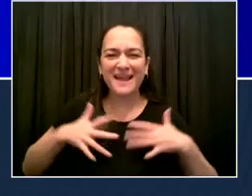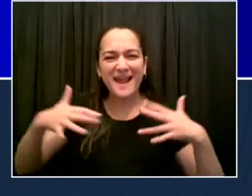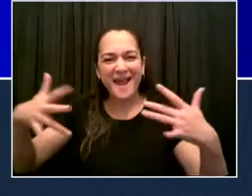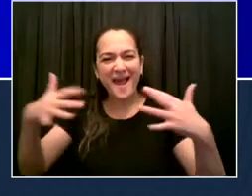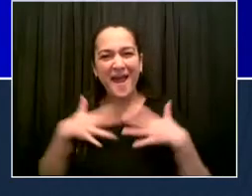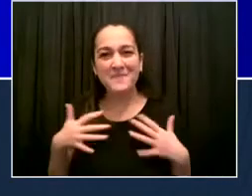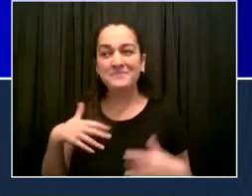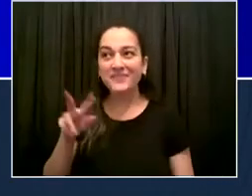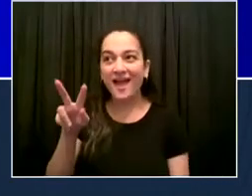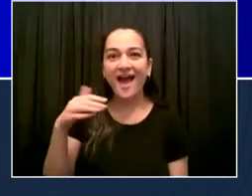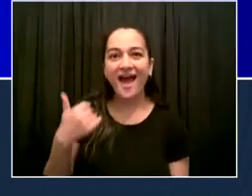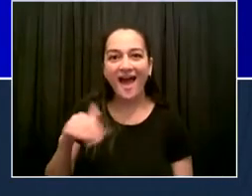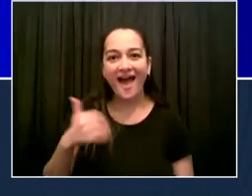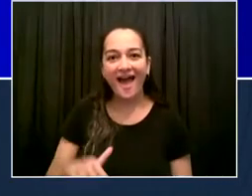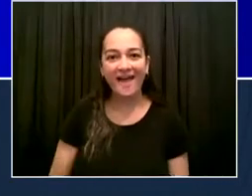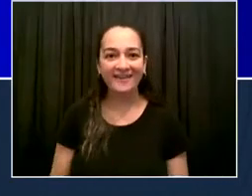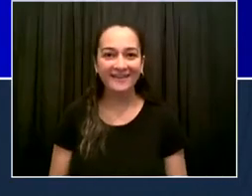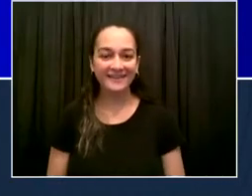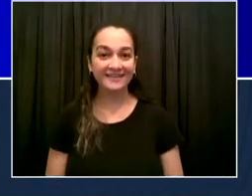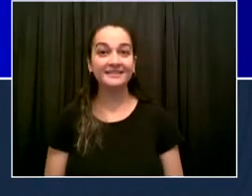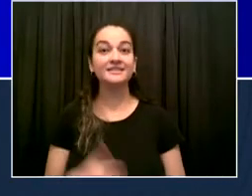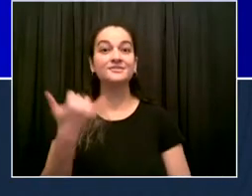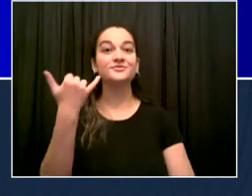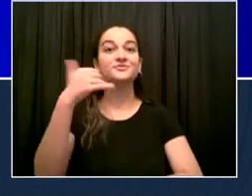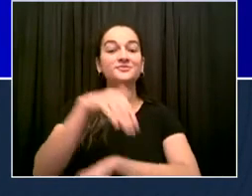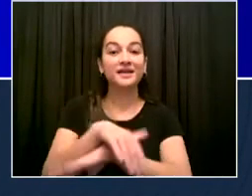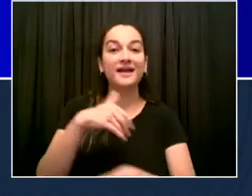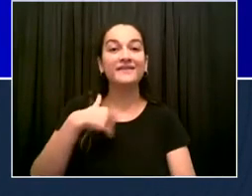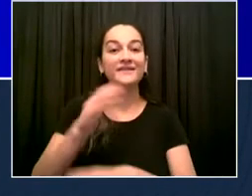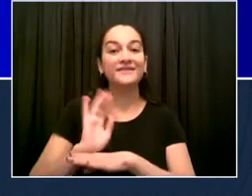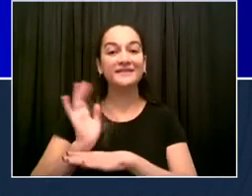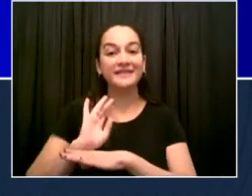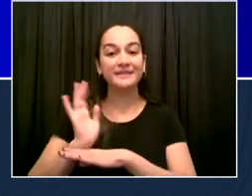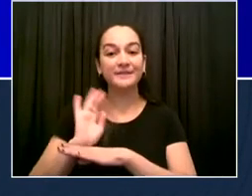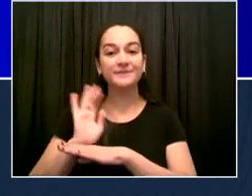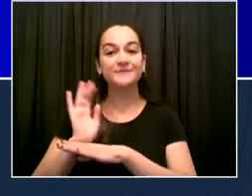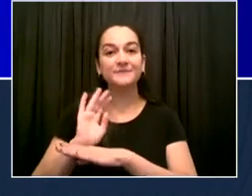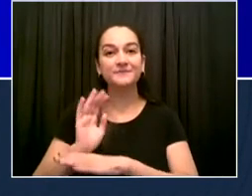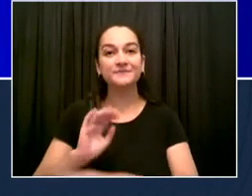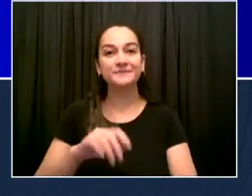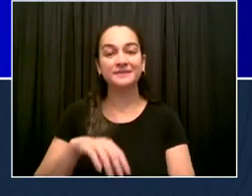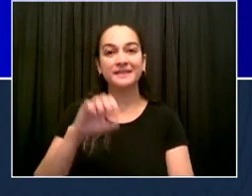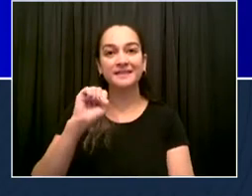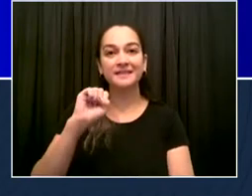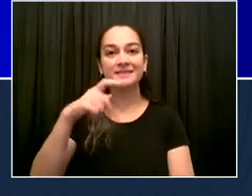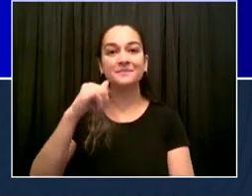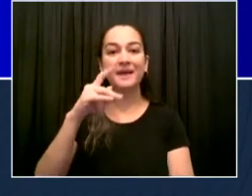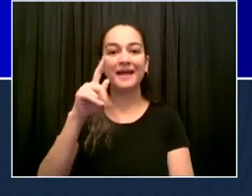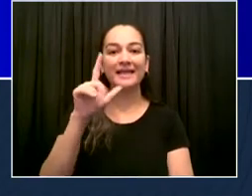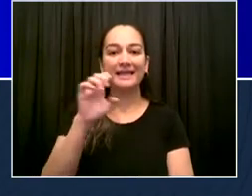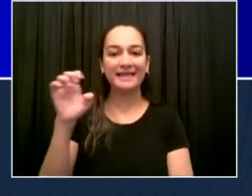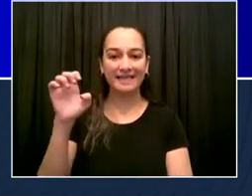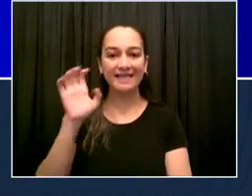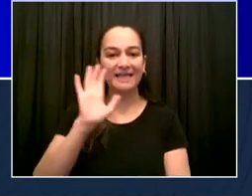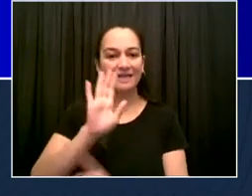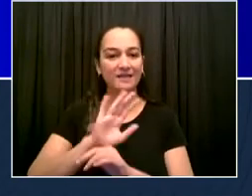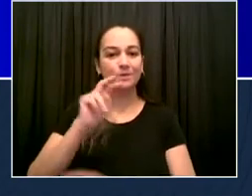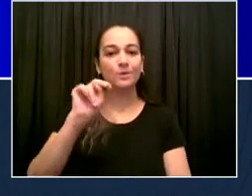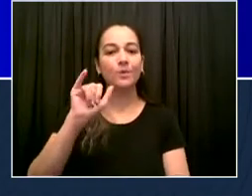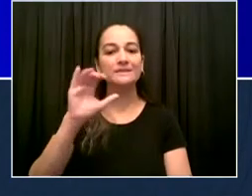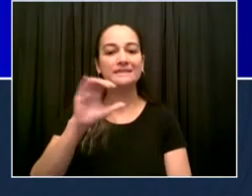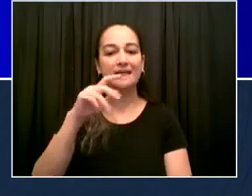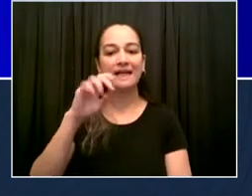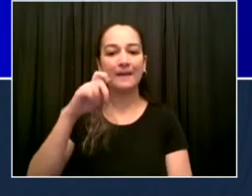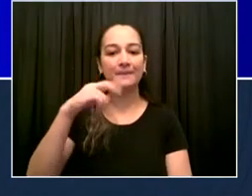the premiere of Spike Lee's new documentary, NYC Epicenters, 9/11 to 2021. That's going to be at Rockefeller Park, Lower Manhattan. Gates open